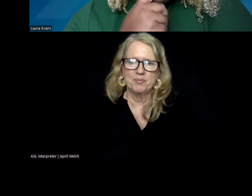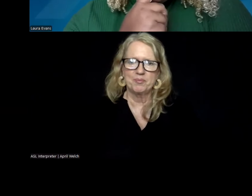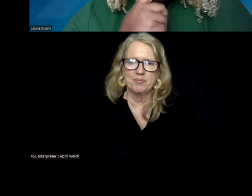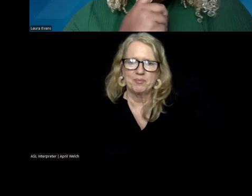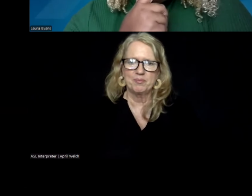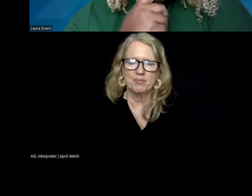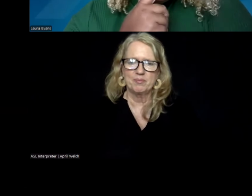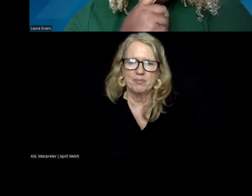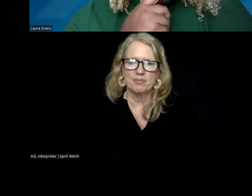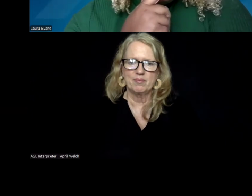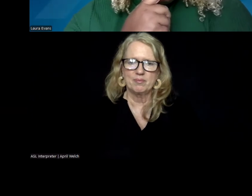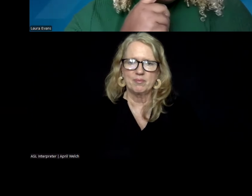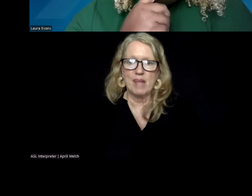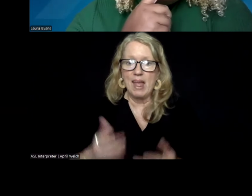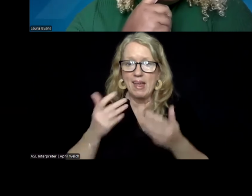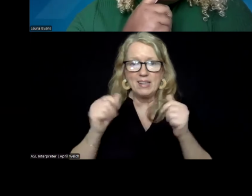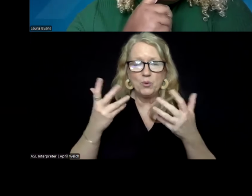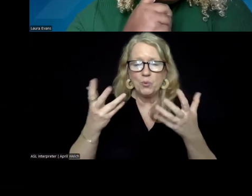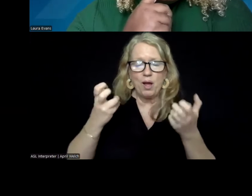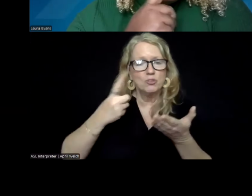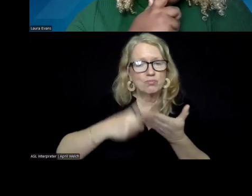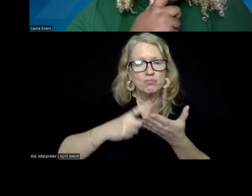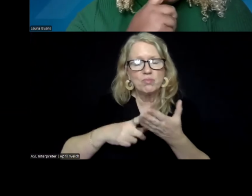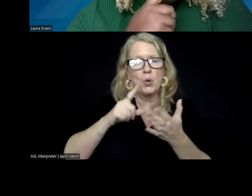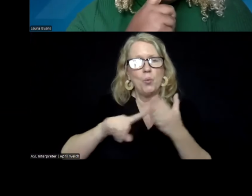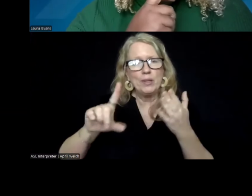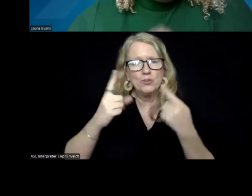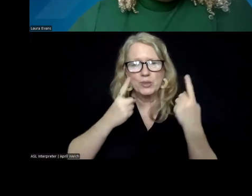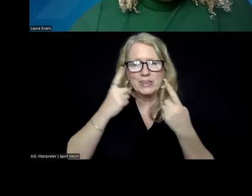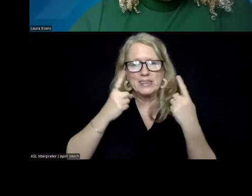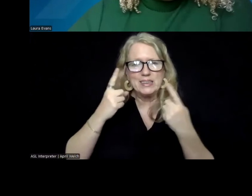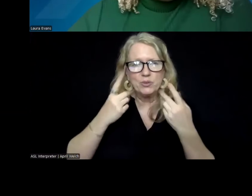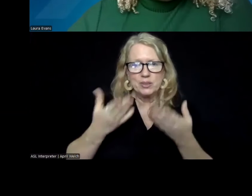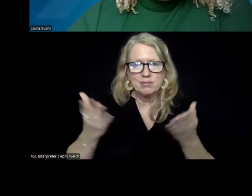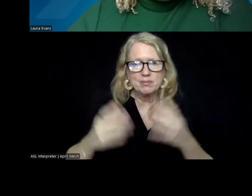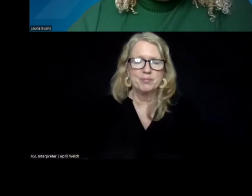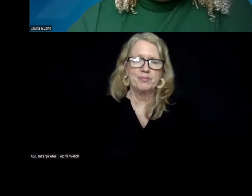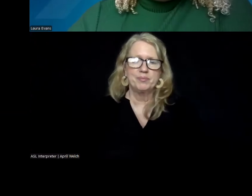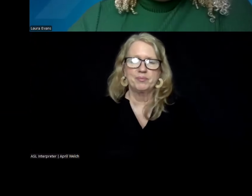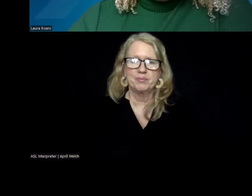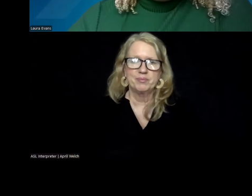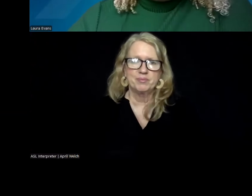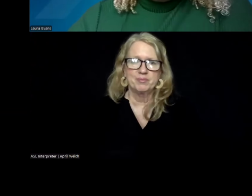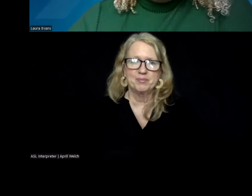Anyone want to talk us through what they may be considering as you answer this one?